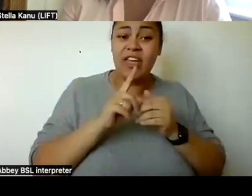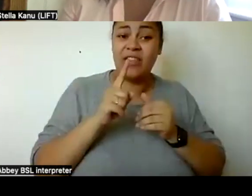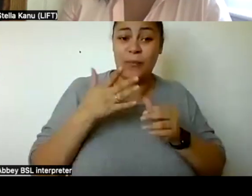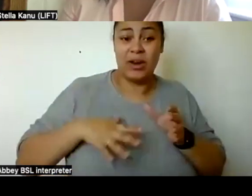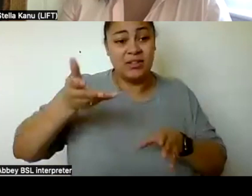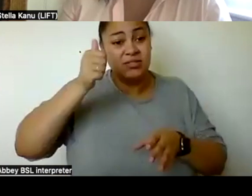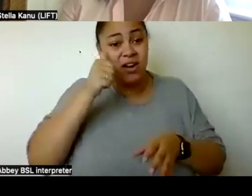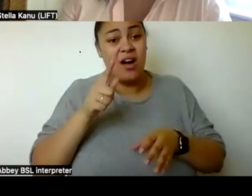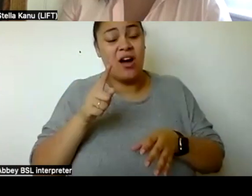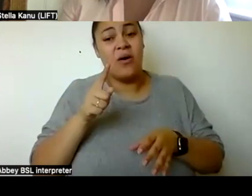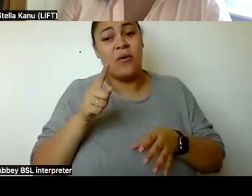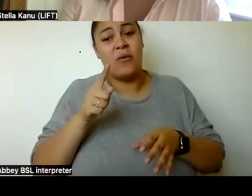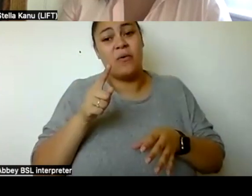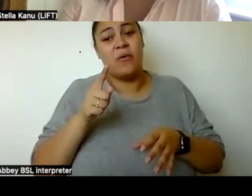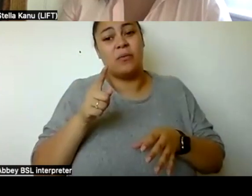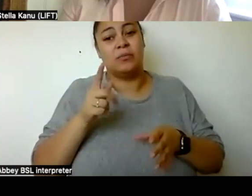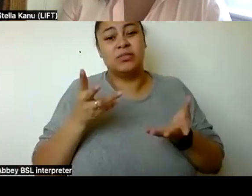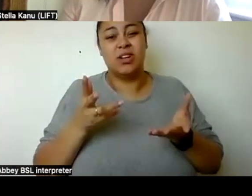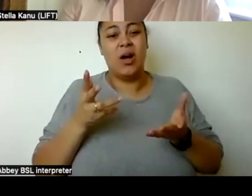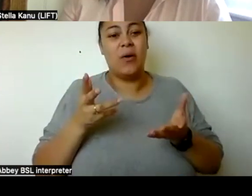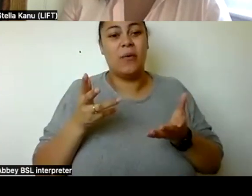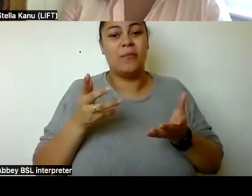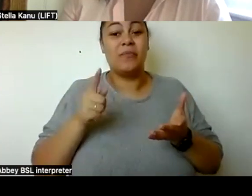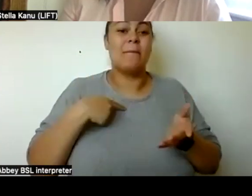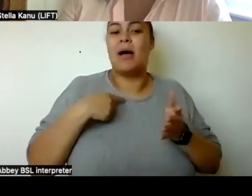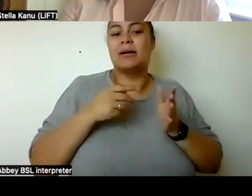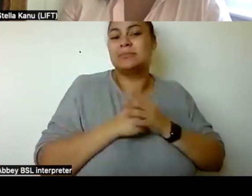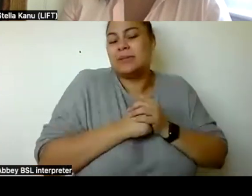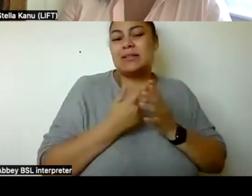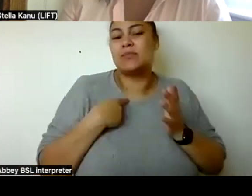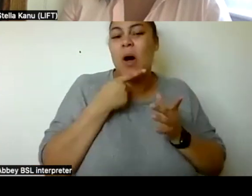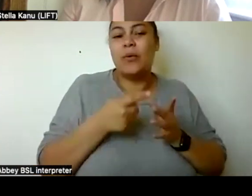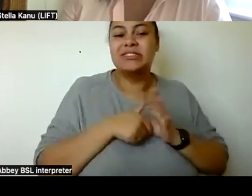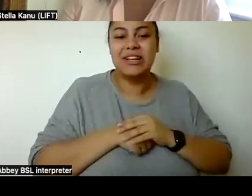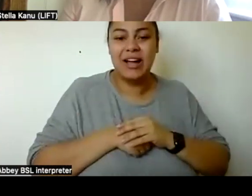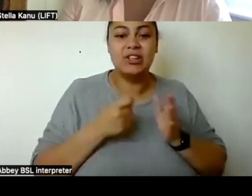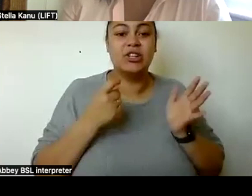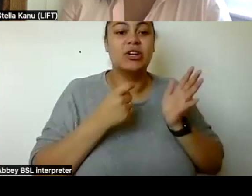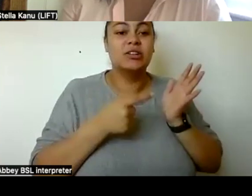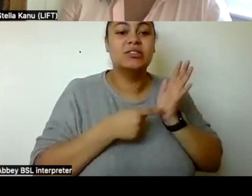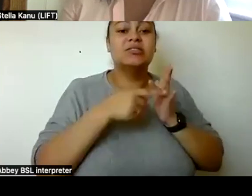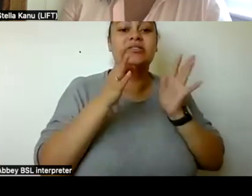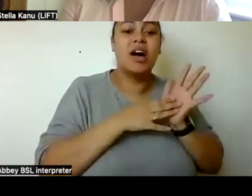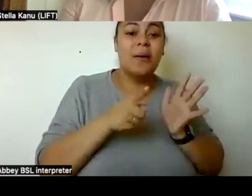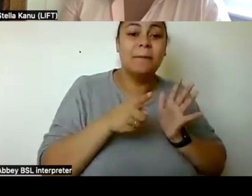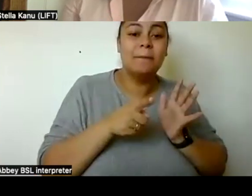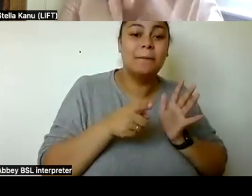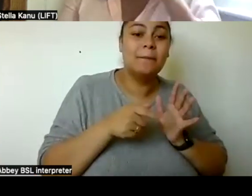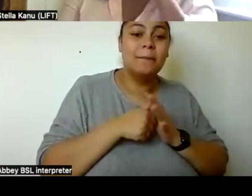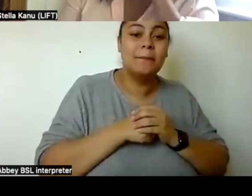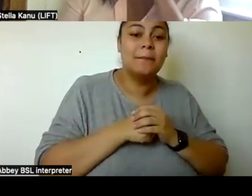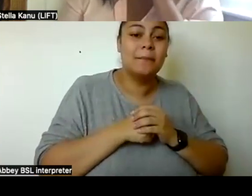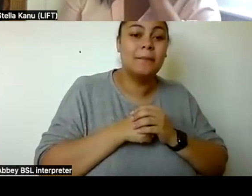to know. So yeah, that would be my message. Thank you. Thank you, Richard. Tom, you're back. You froze there for a